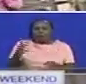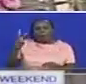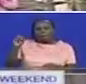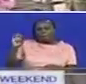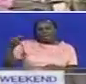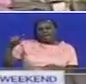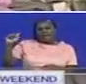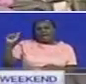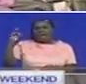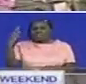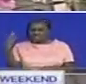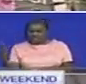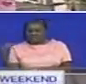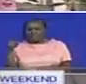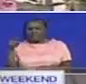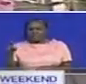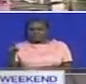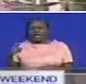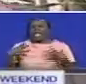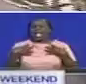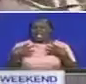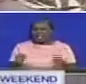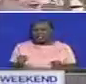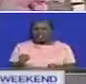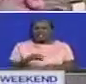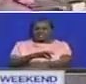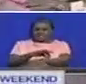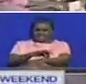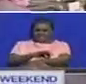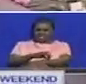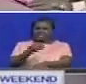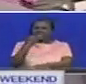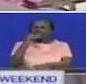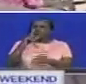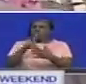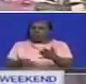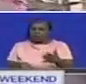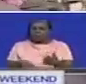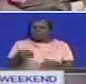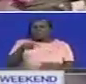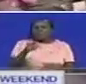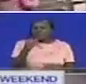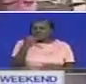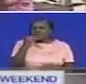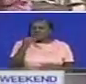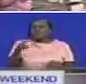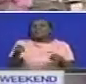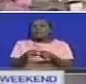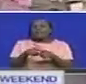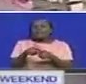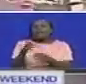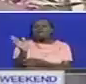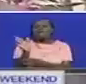which help also give you a bouncy, healthier skin, you need to take not only just your fruits and vegetables, take your fish